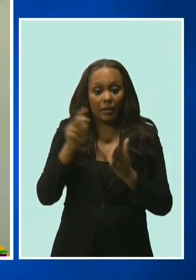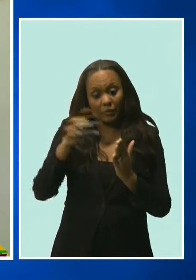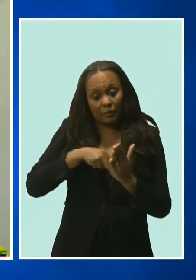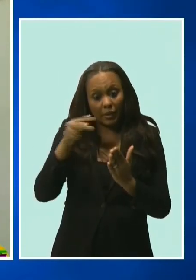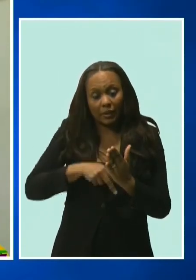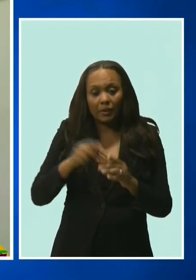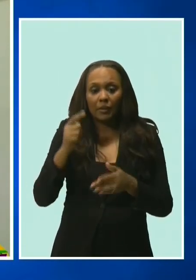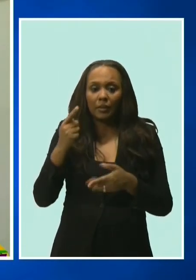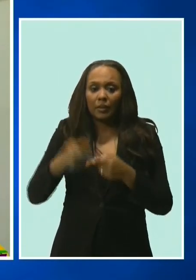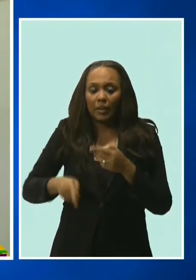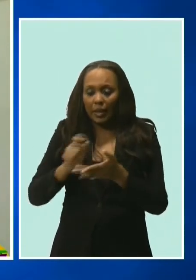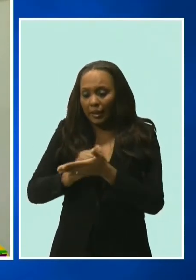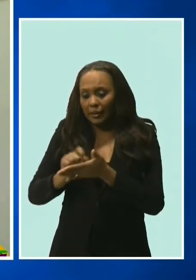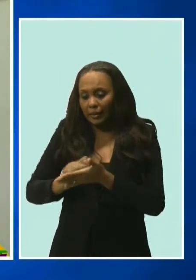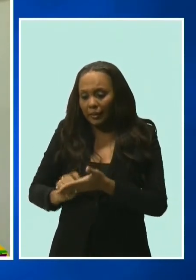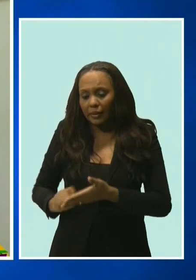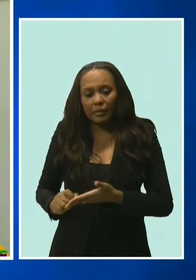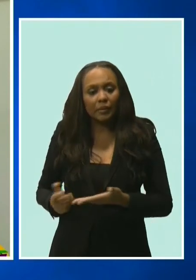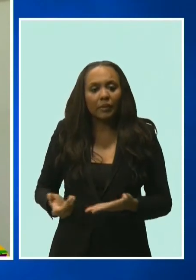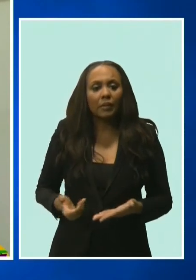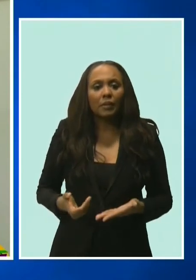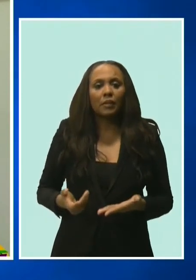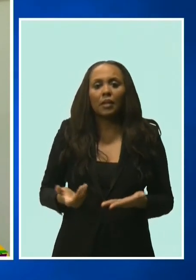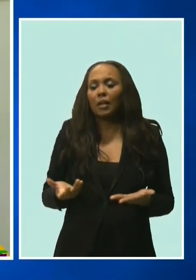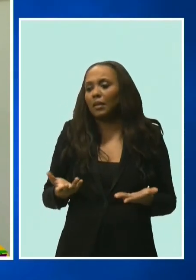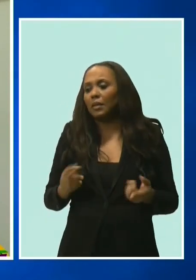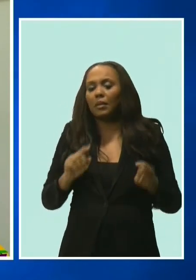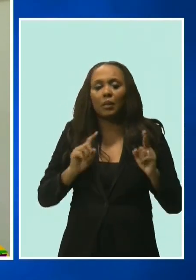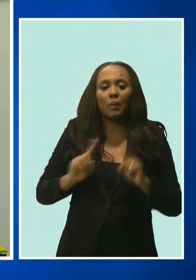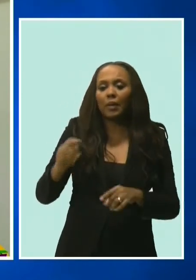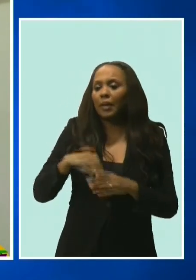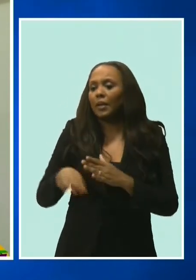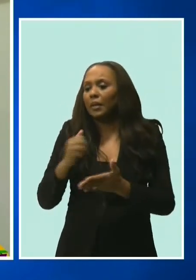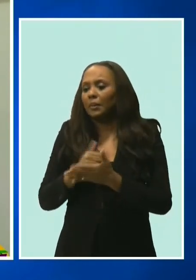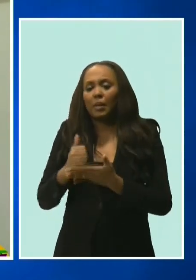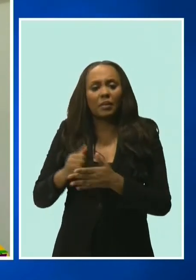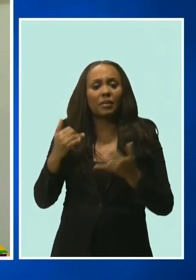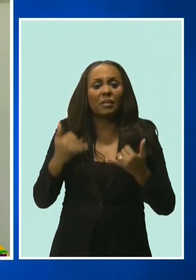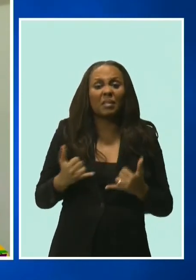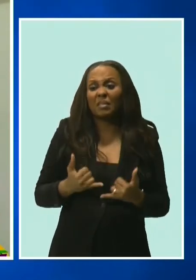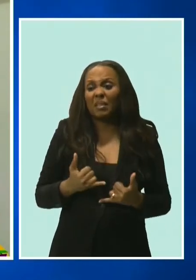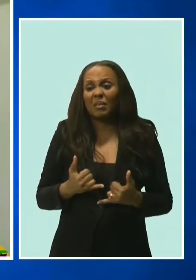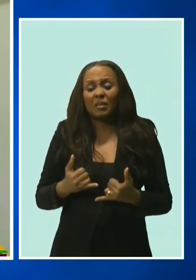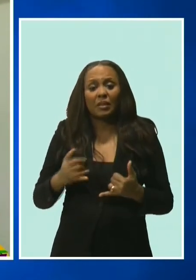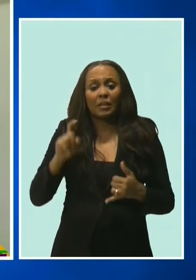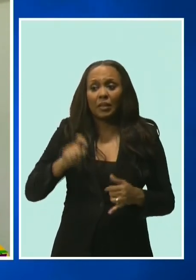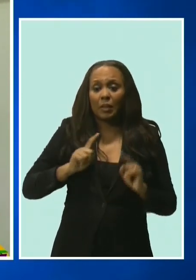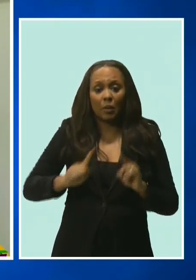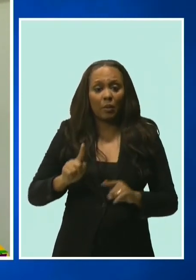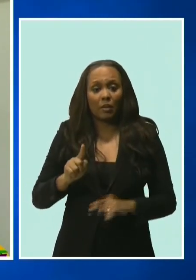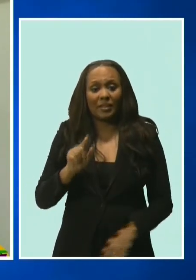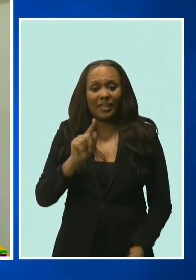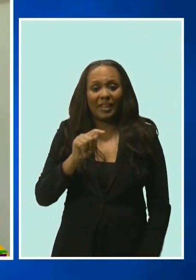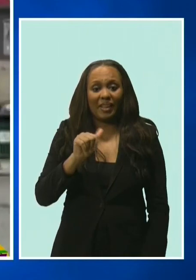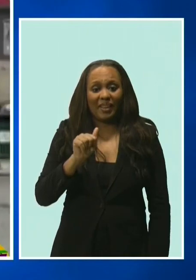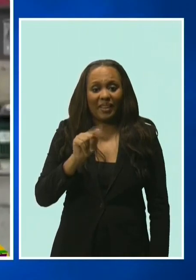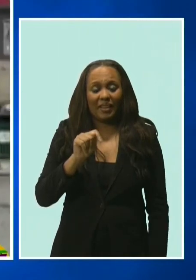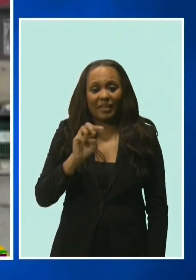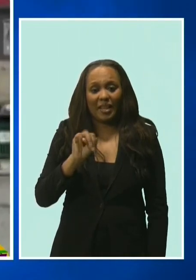But all of that changed in 2019, 1 year after the birth of her second son, when she was diagnosed with